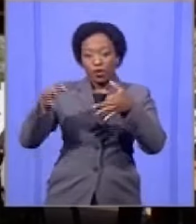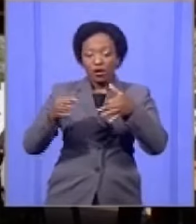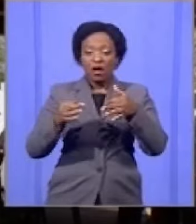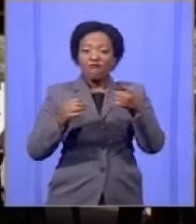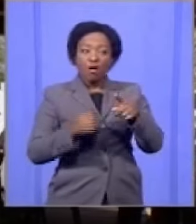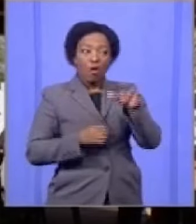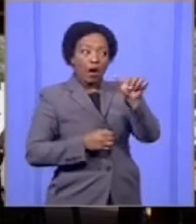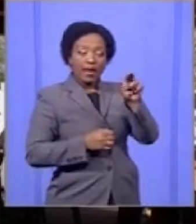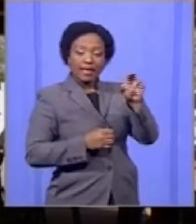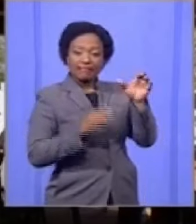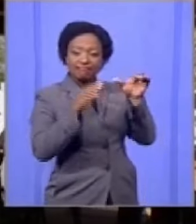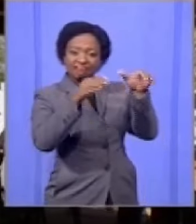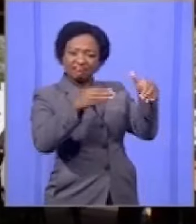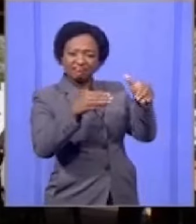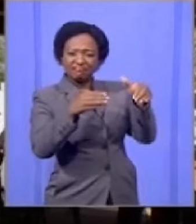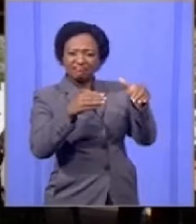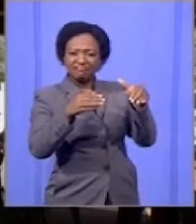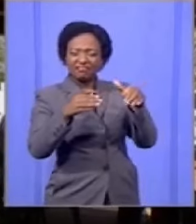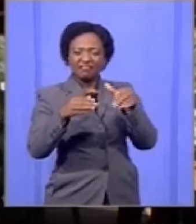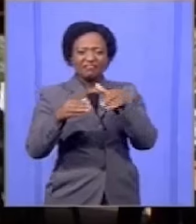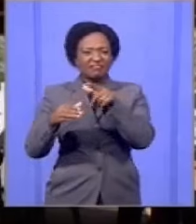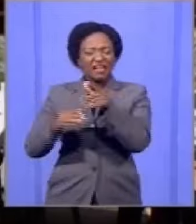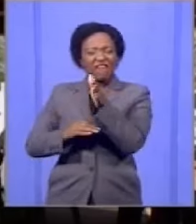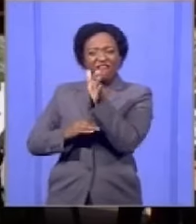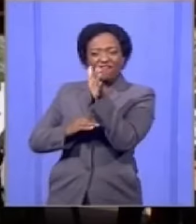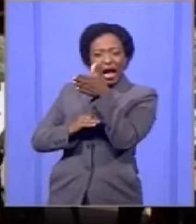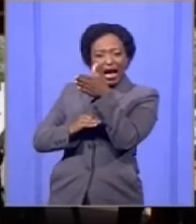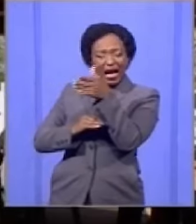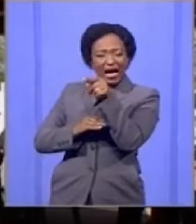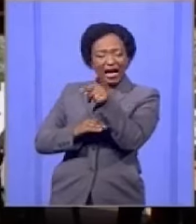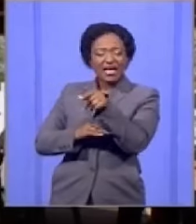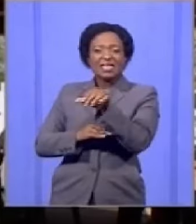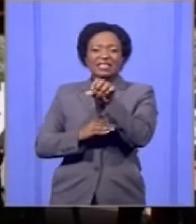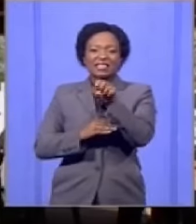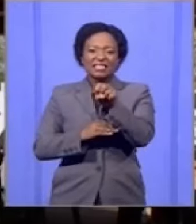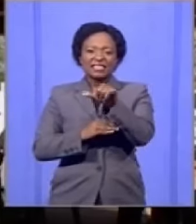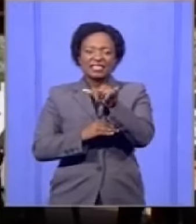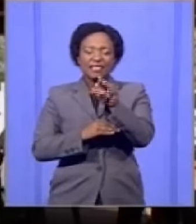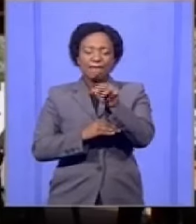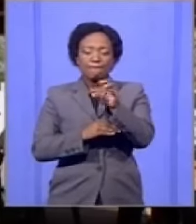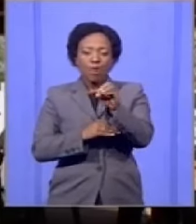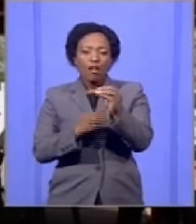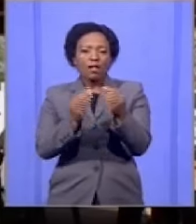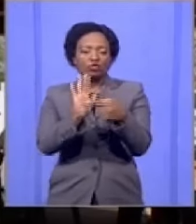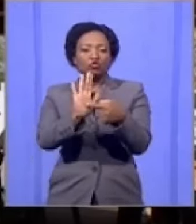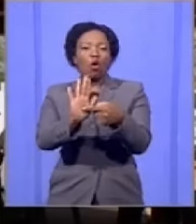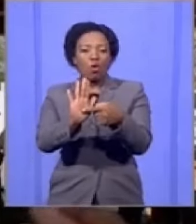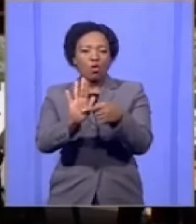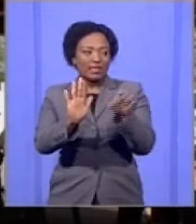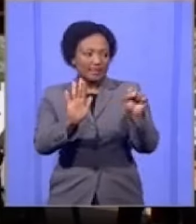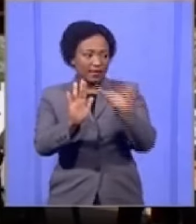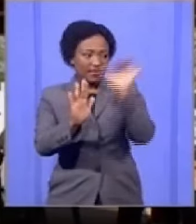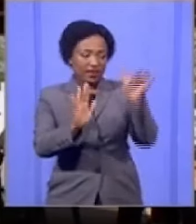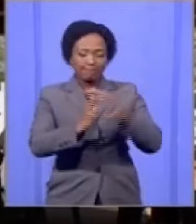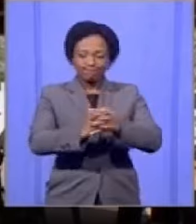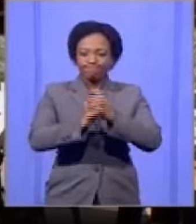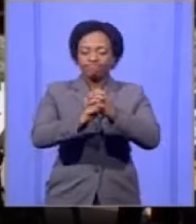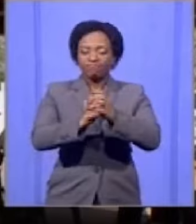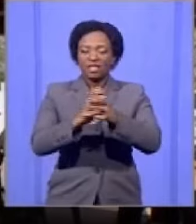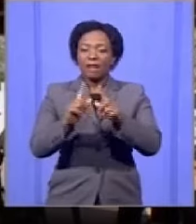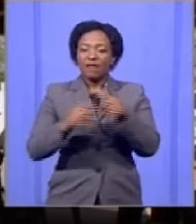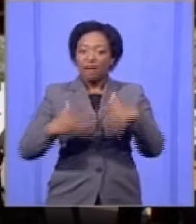ANC, they must not really ban symbols of what needs to really unite us as a nation. If they are angry with the